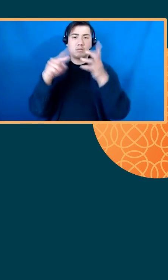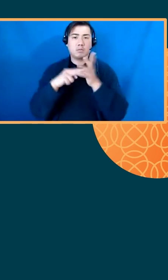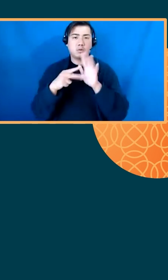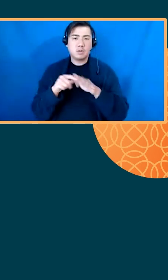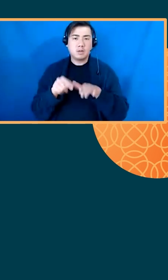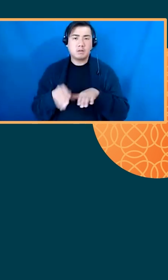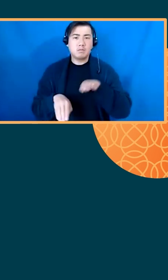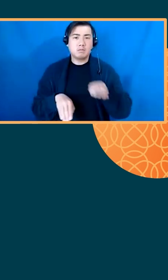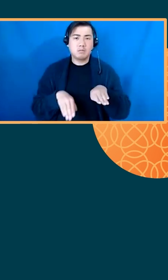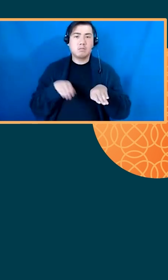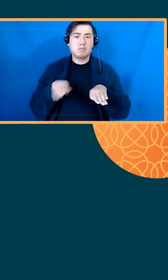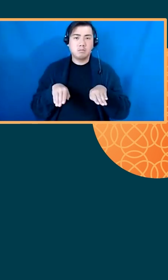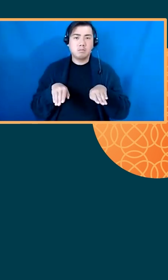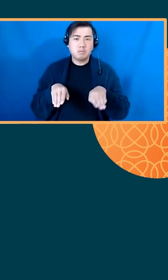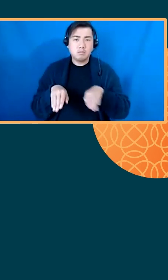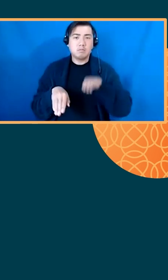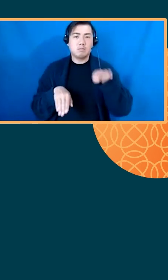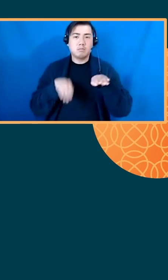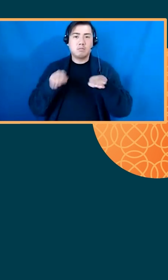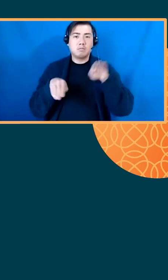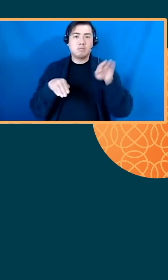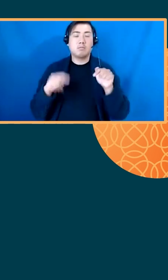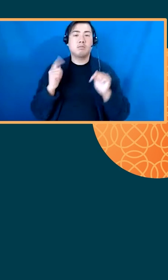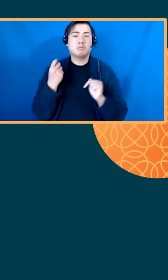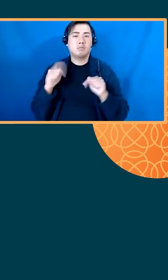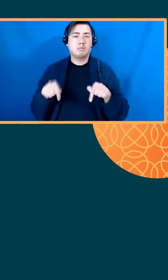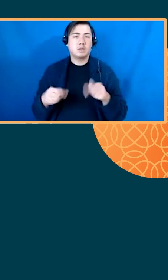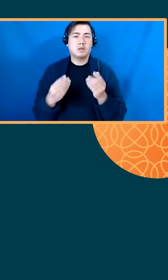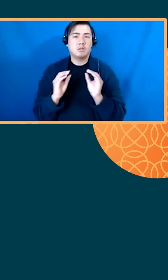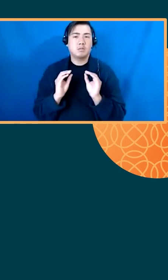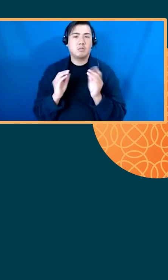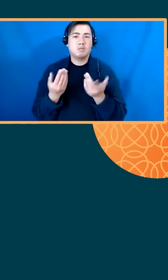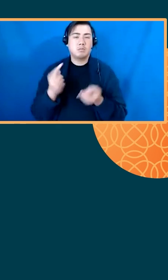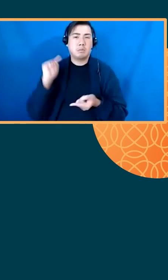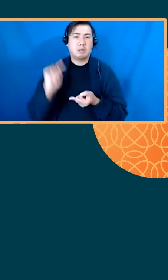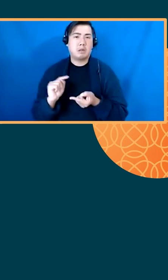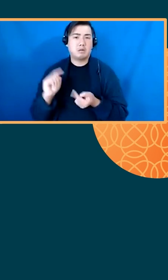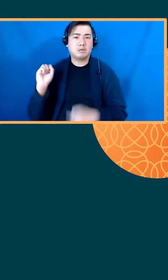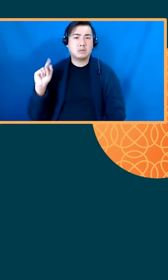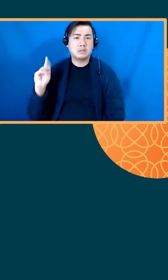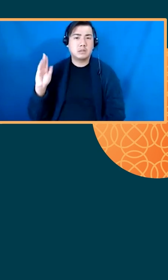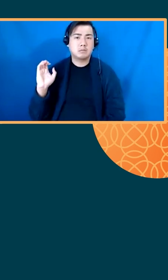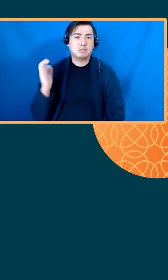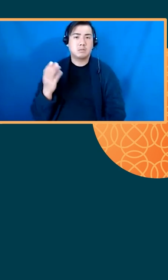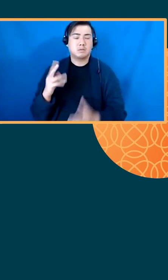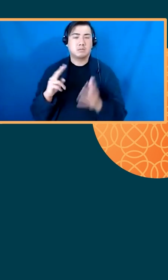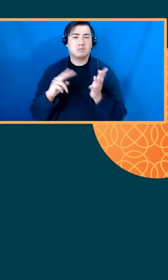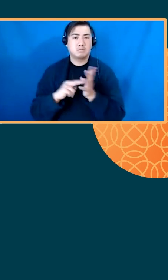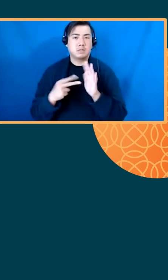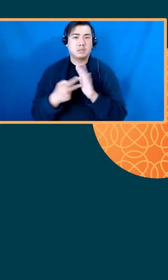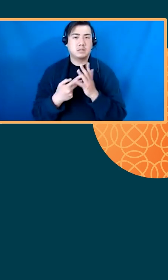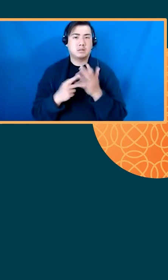more stable. This one's a little bit less stable, it's a little shakier. And on the one side,